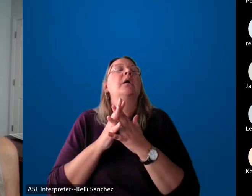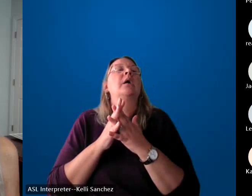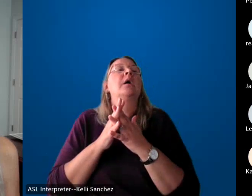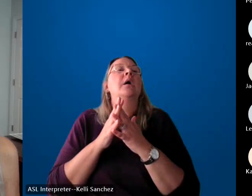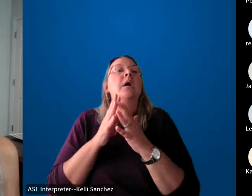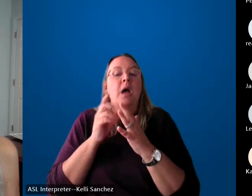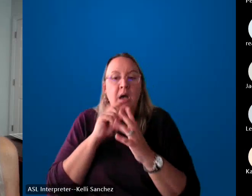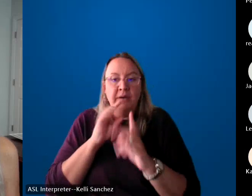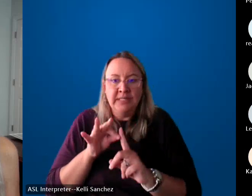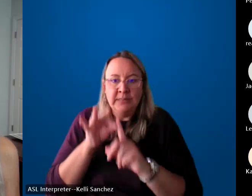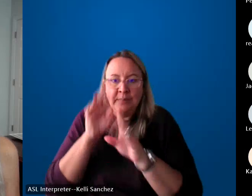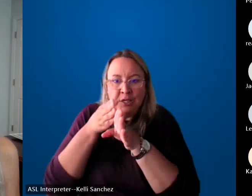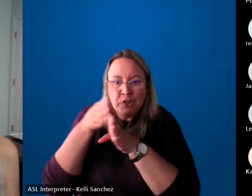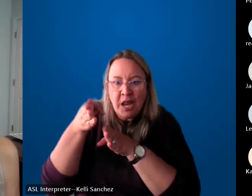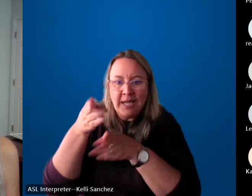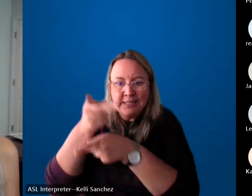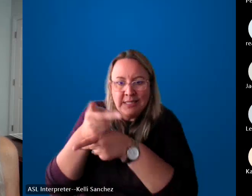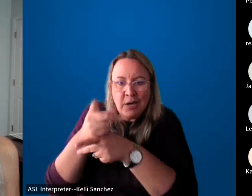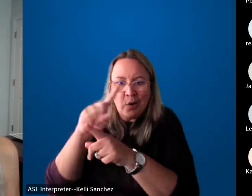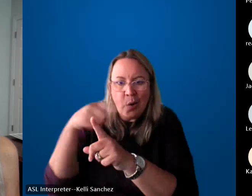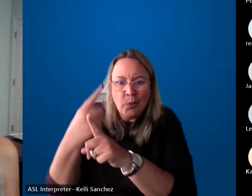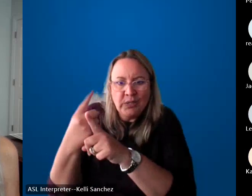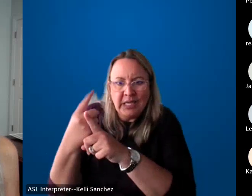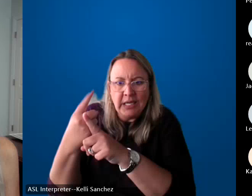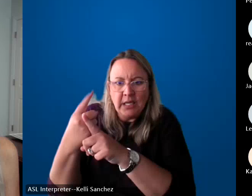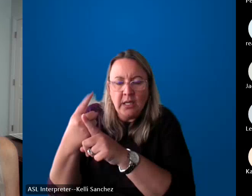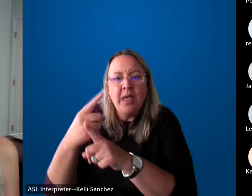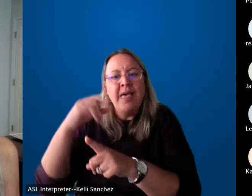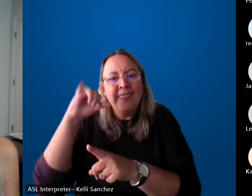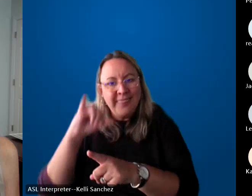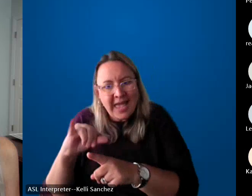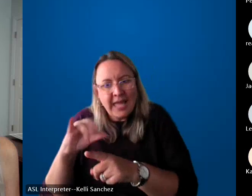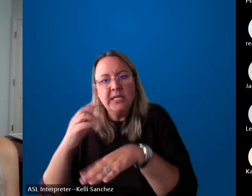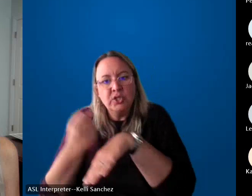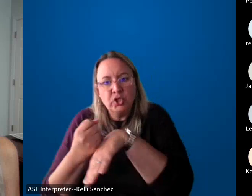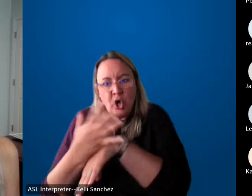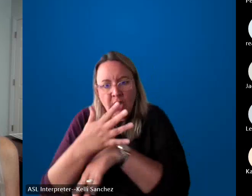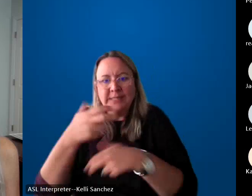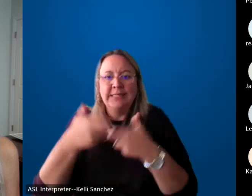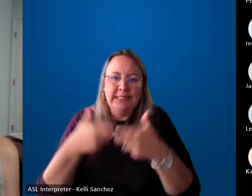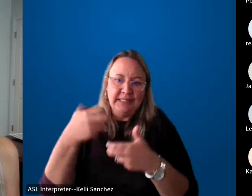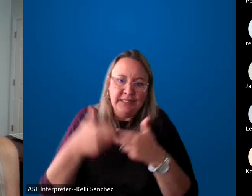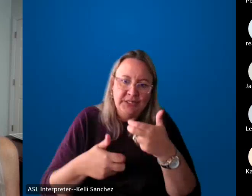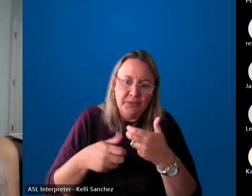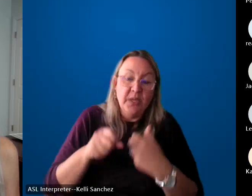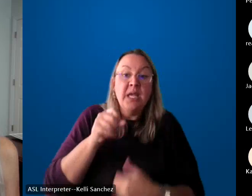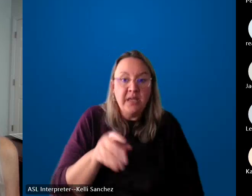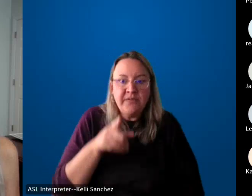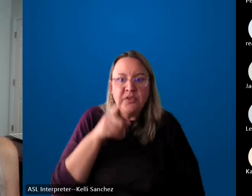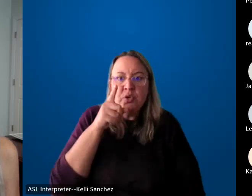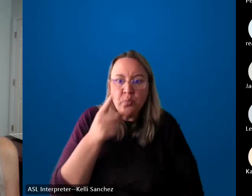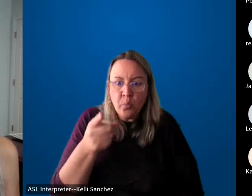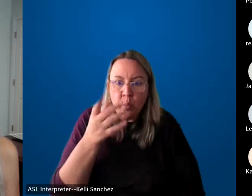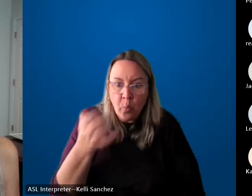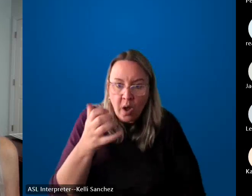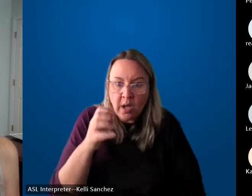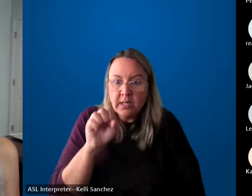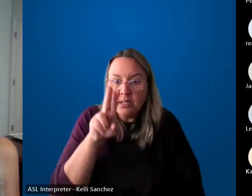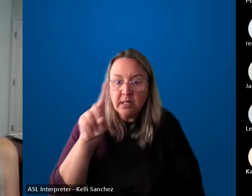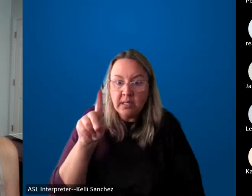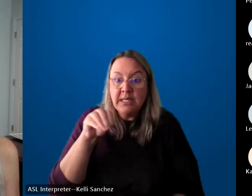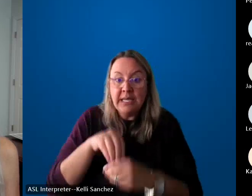of specialized care only that is perpetuating the issue. If you want substance use disorder and